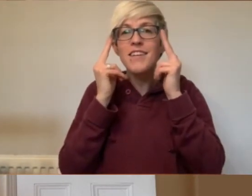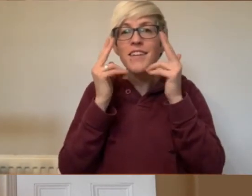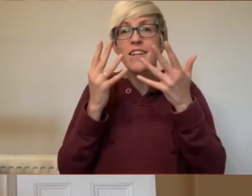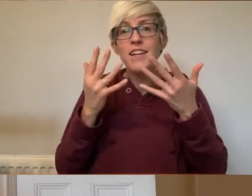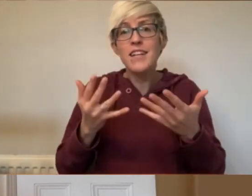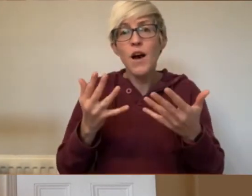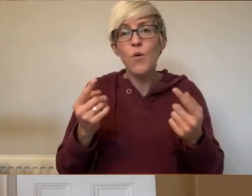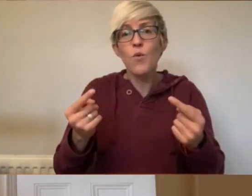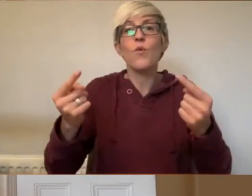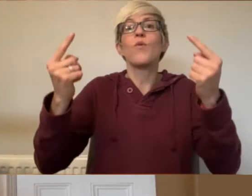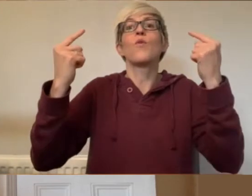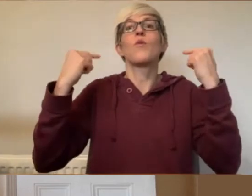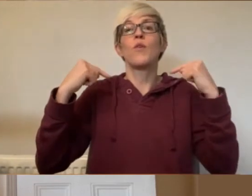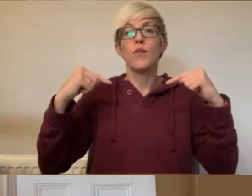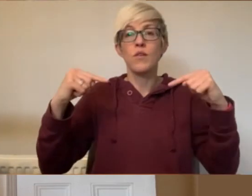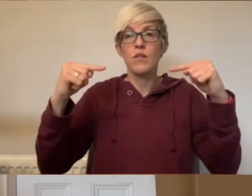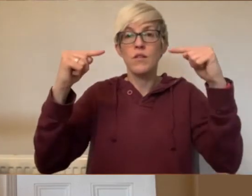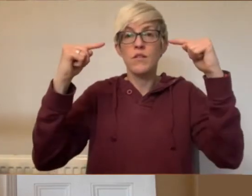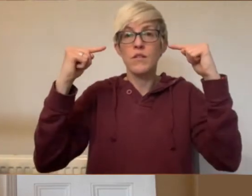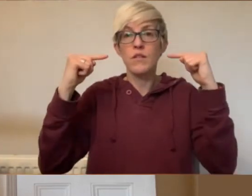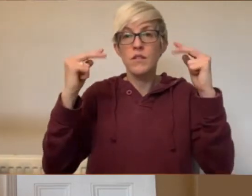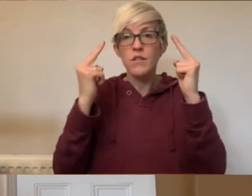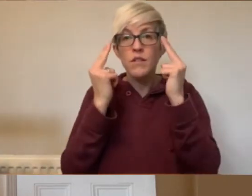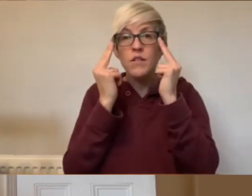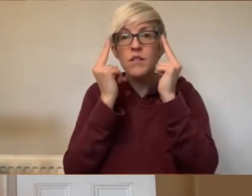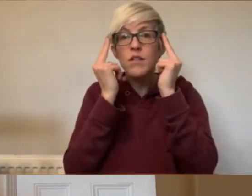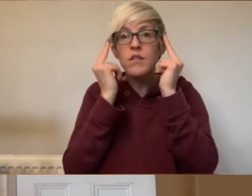And then just change direction.